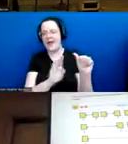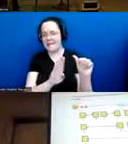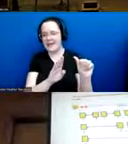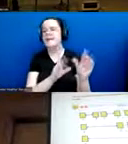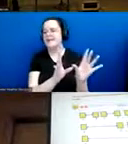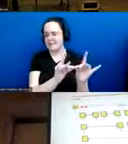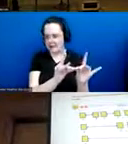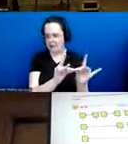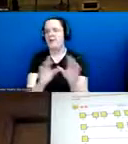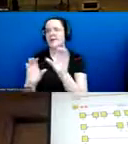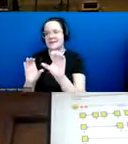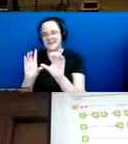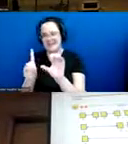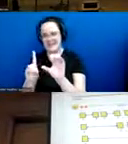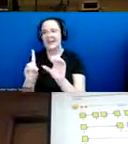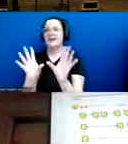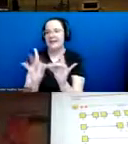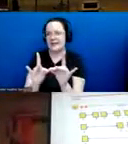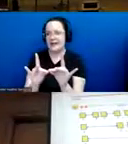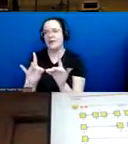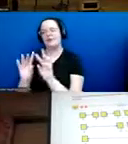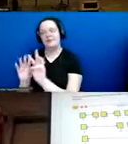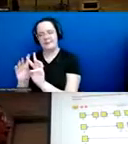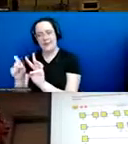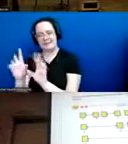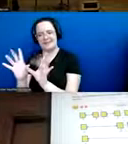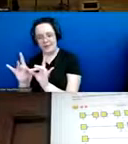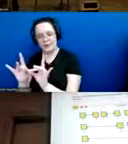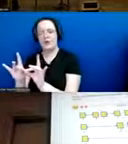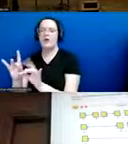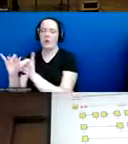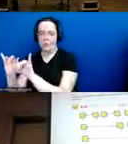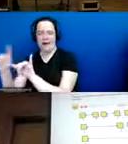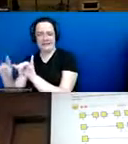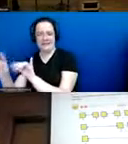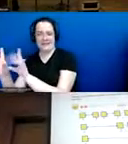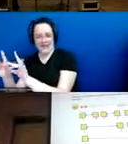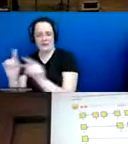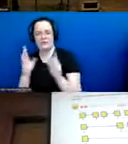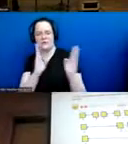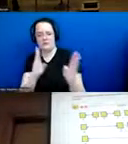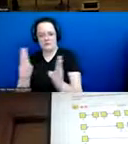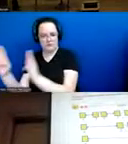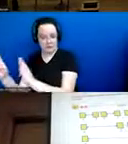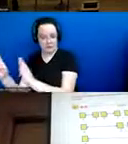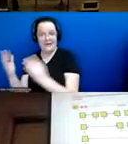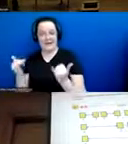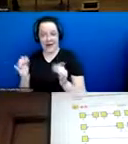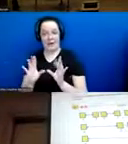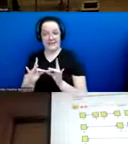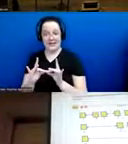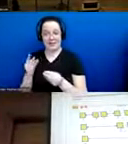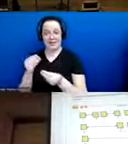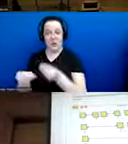are entangled, W and X, Y and Z. Those are entangled sources. And then what you do, then you do entanglement swapping between B and